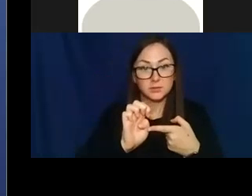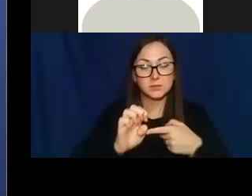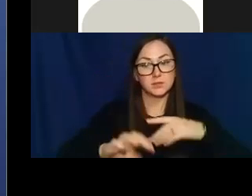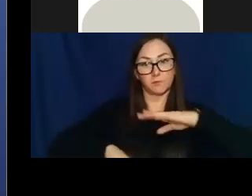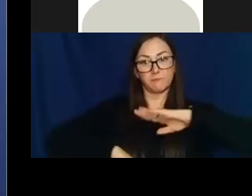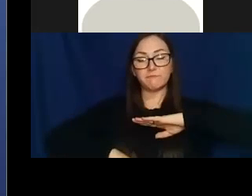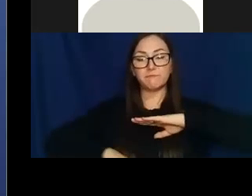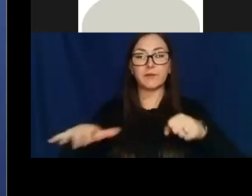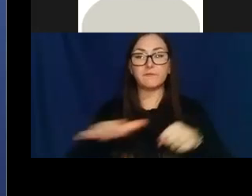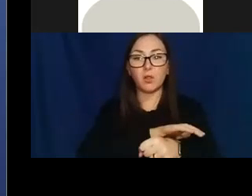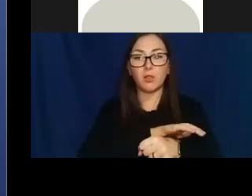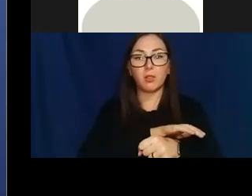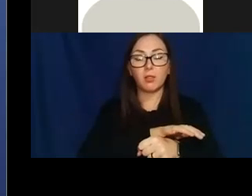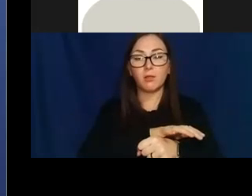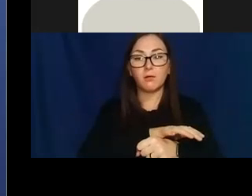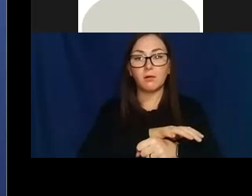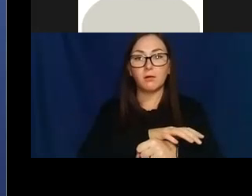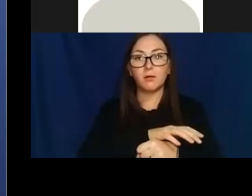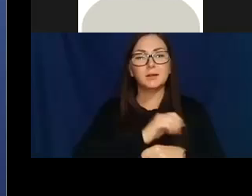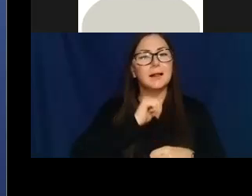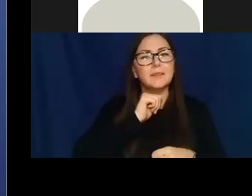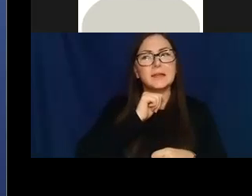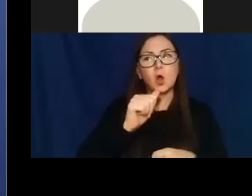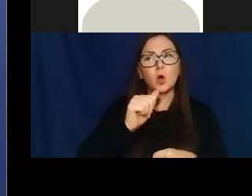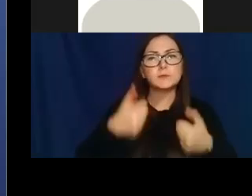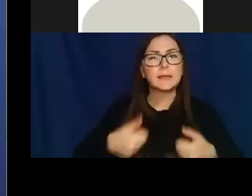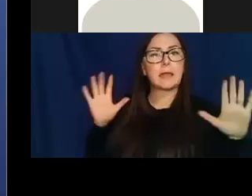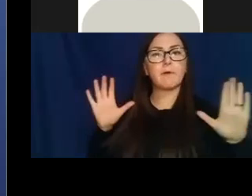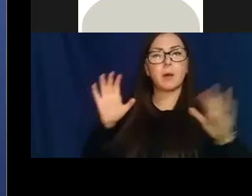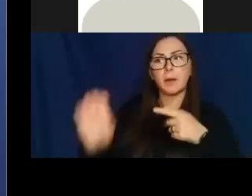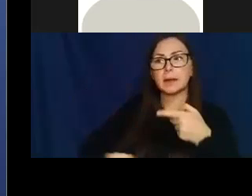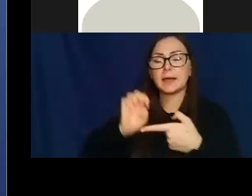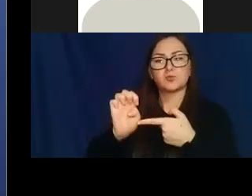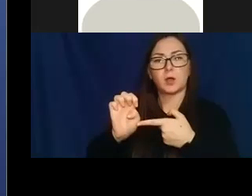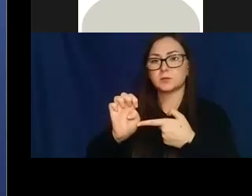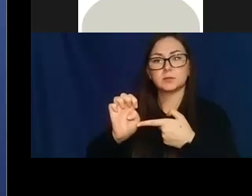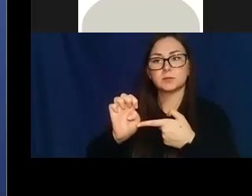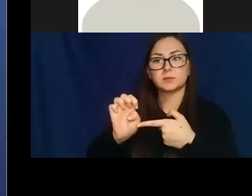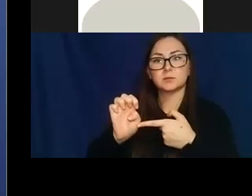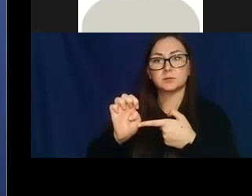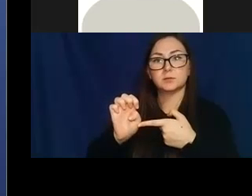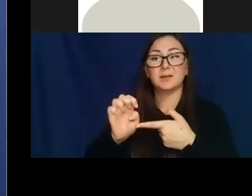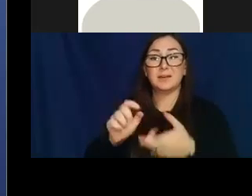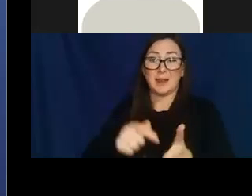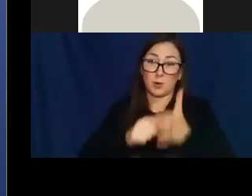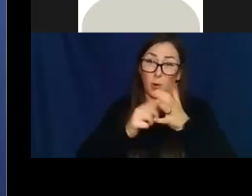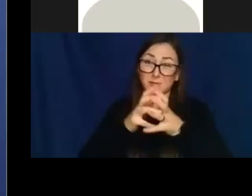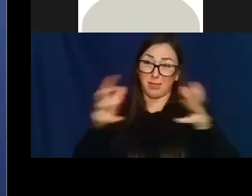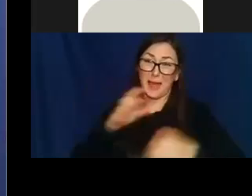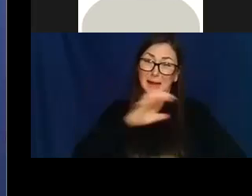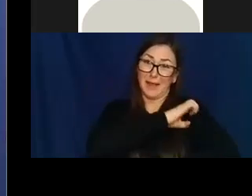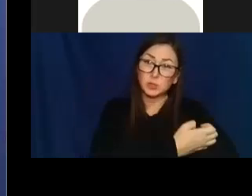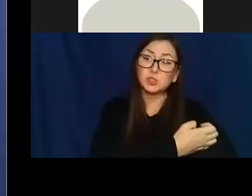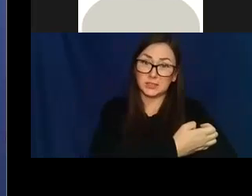up those electrons very readily, because it takes a lot of energy to take away electrons from the core electrons.